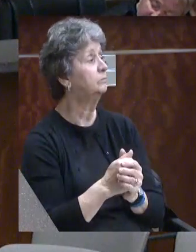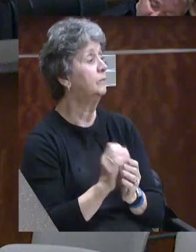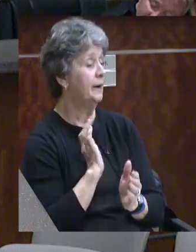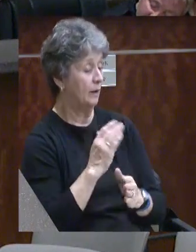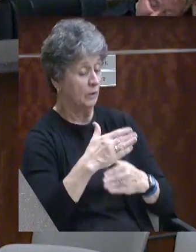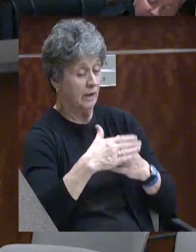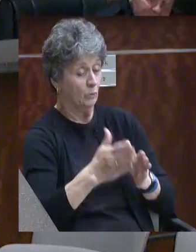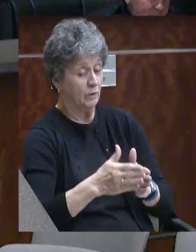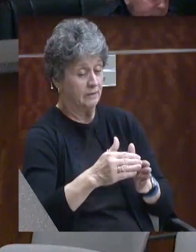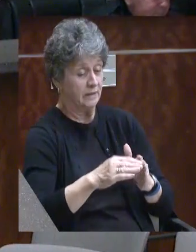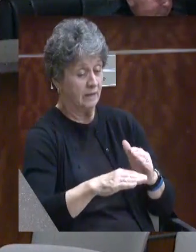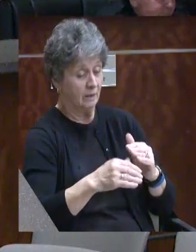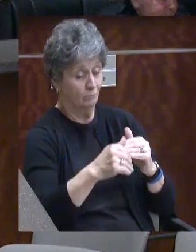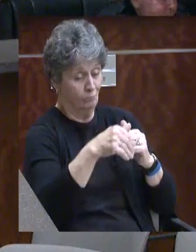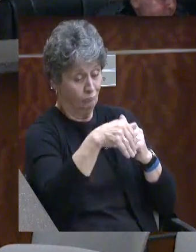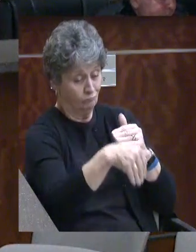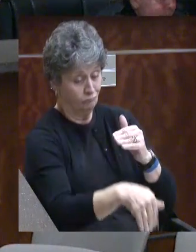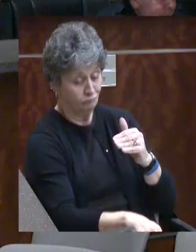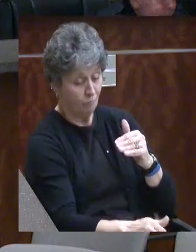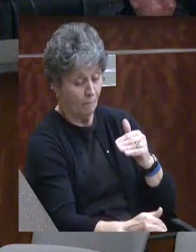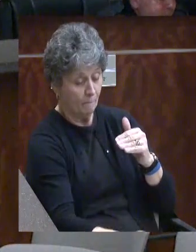hill. And